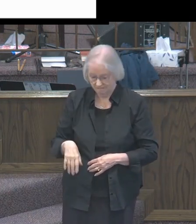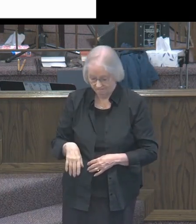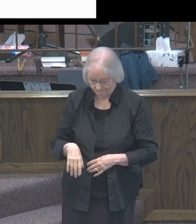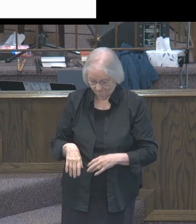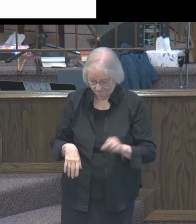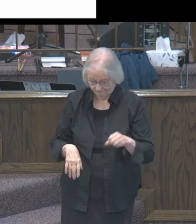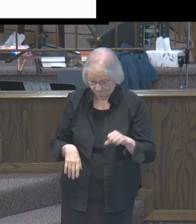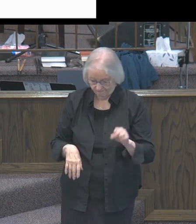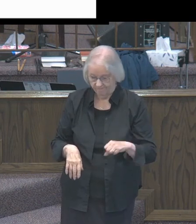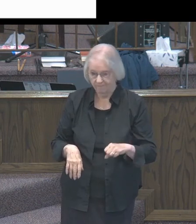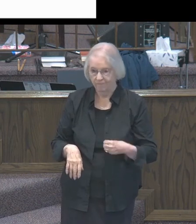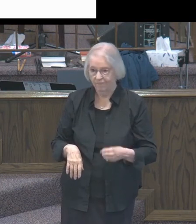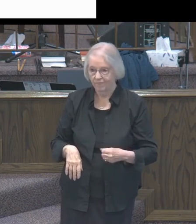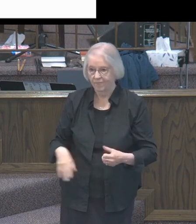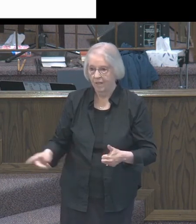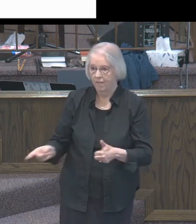was what?